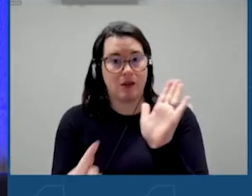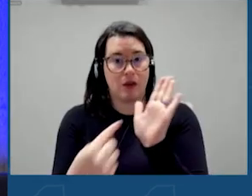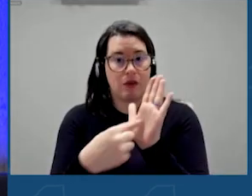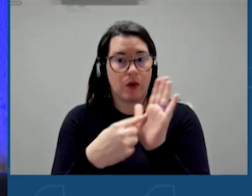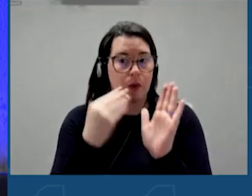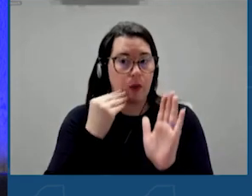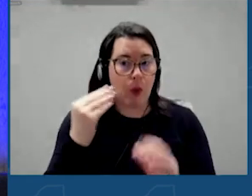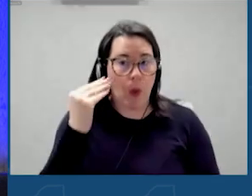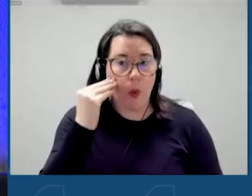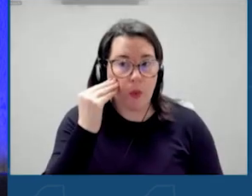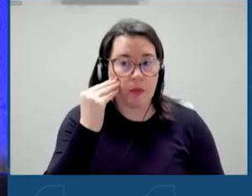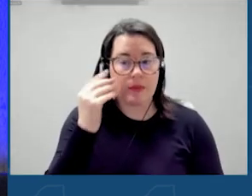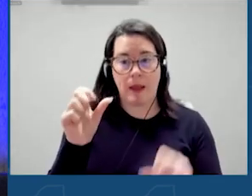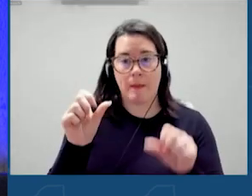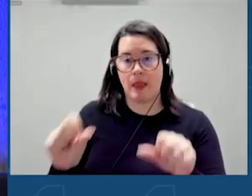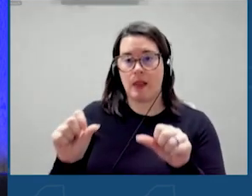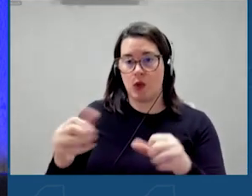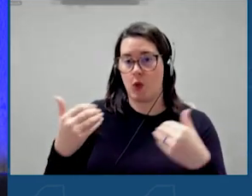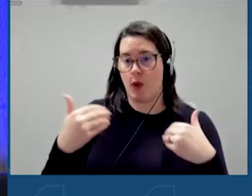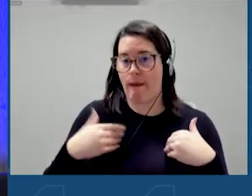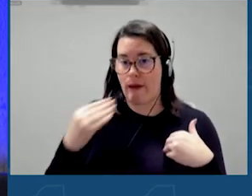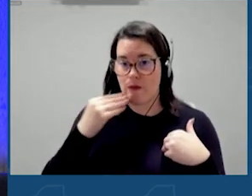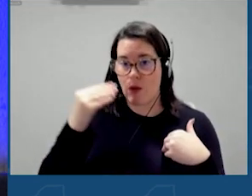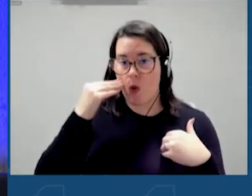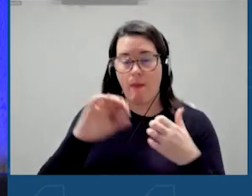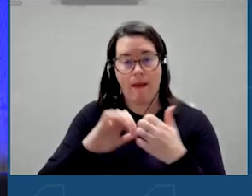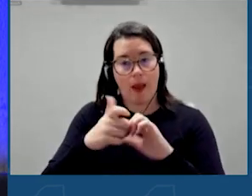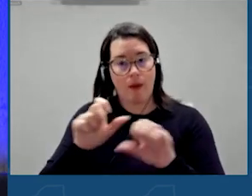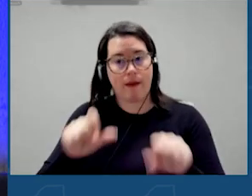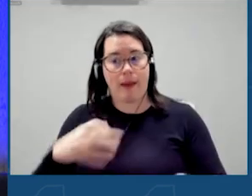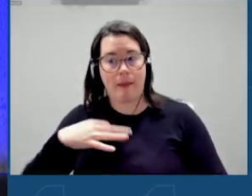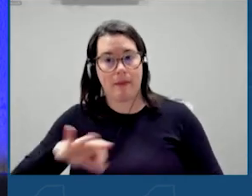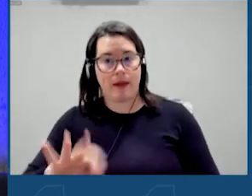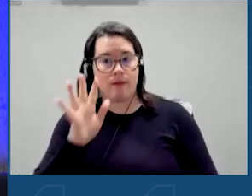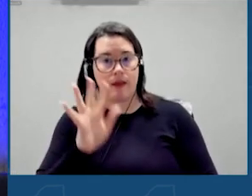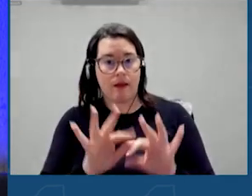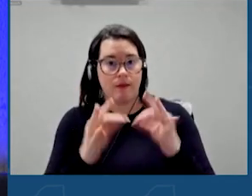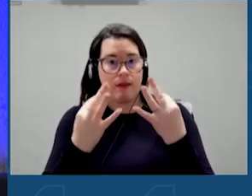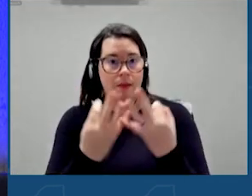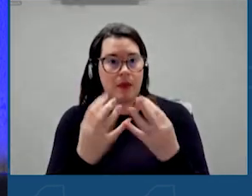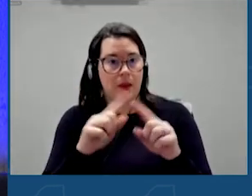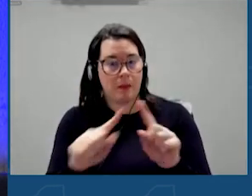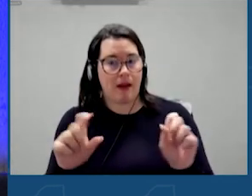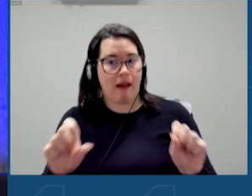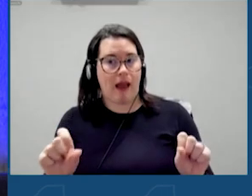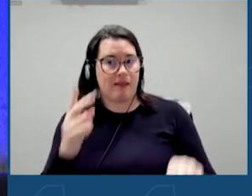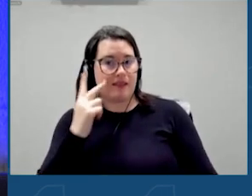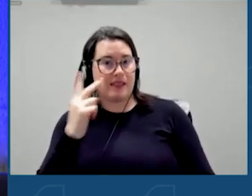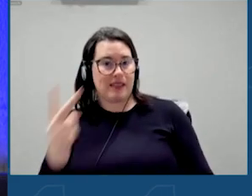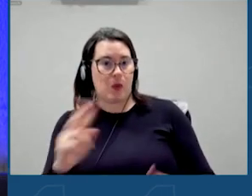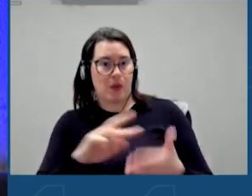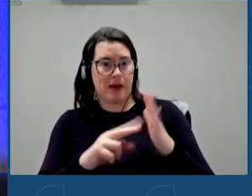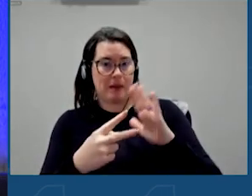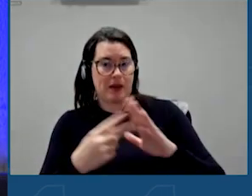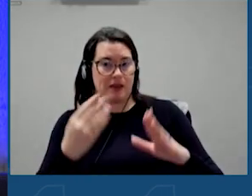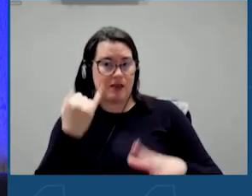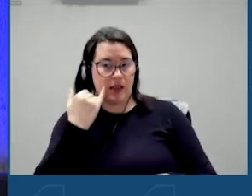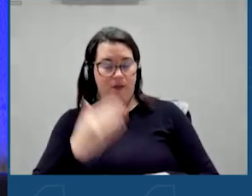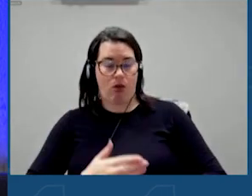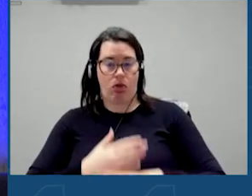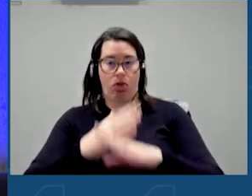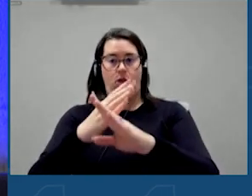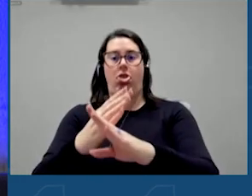means, can do for a family. But I've also seen what this can mean when you're blocked from achieving that dream, why